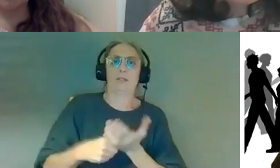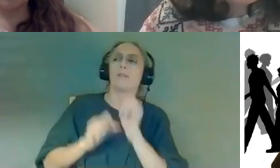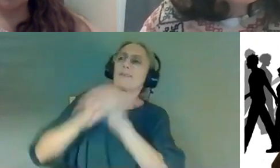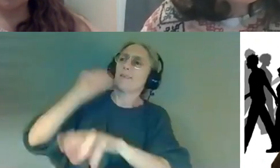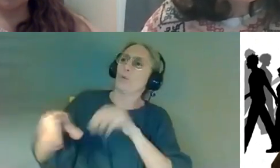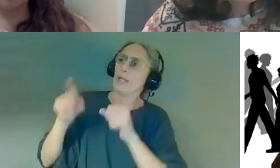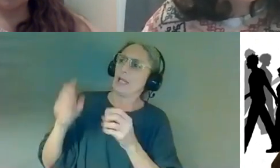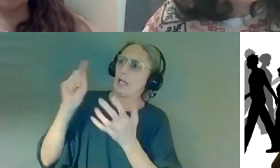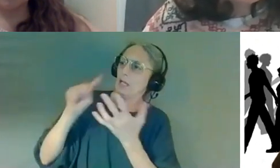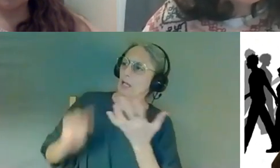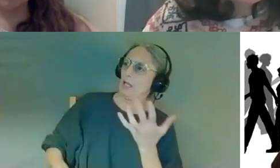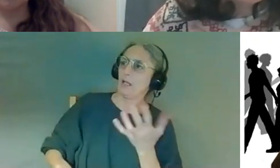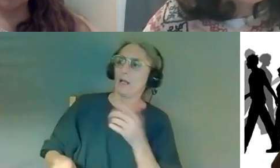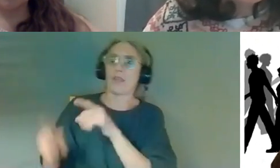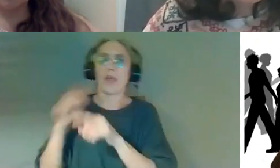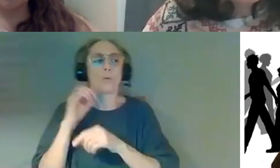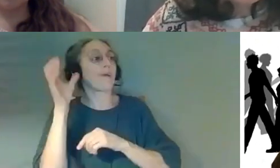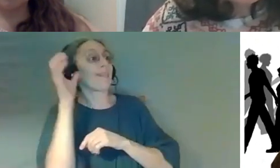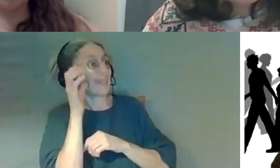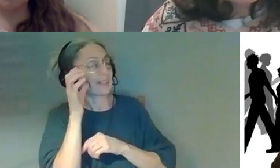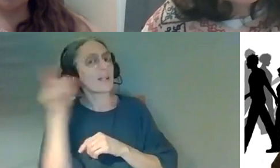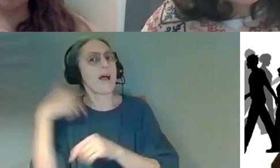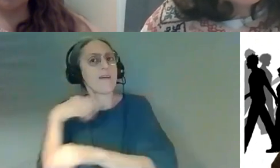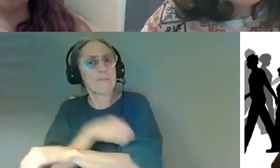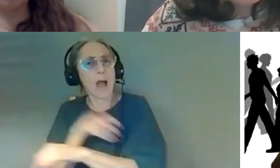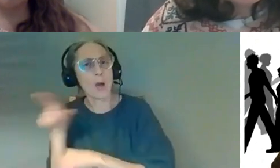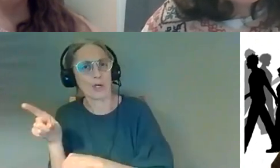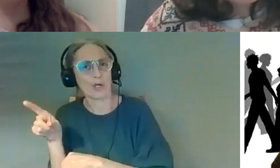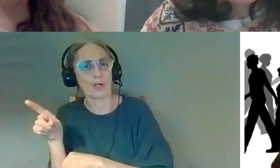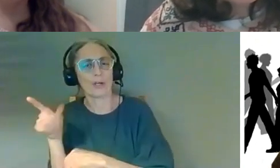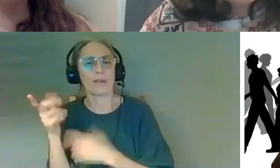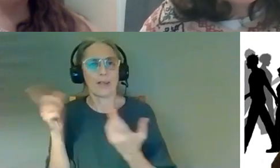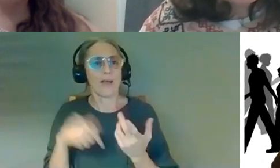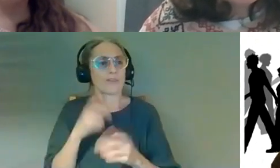Tonight is a good start, okay? So I would like to recommend that